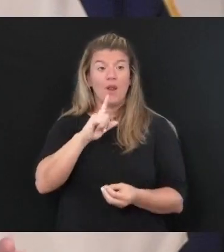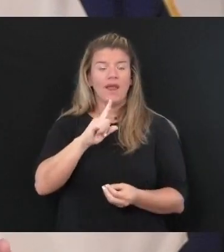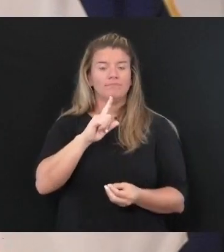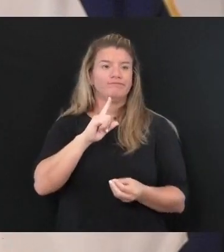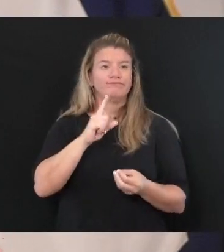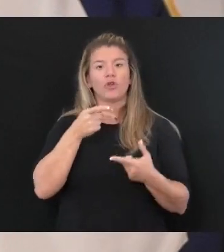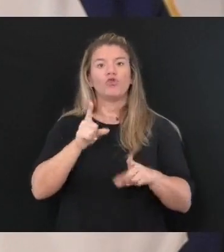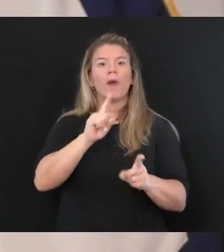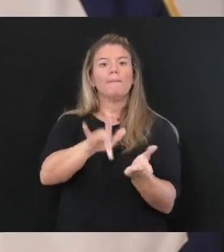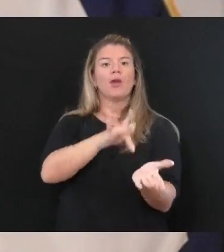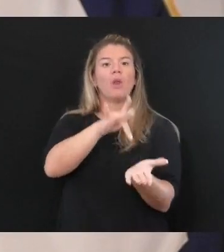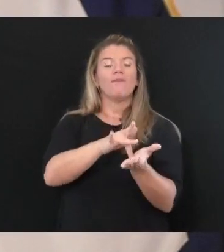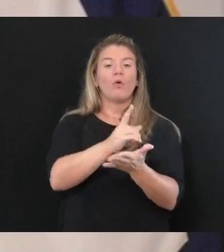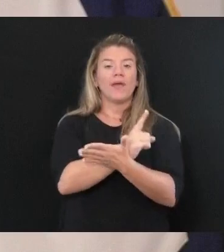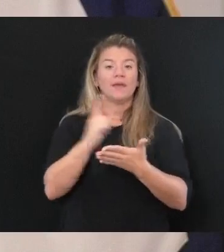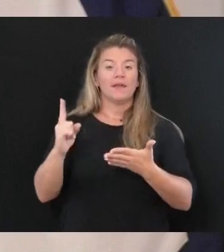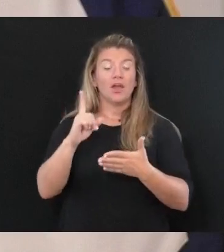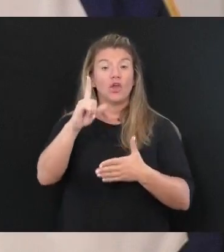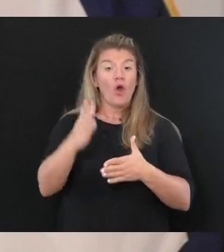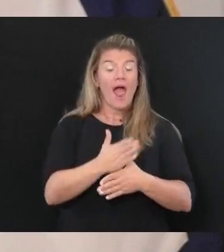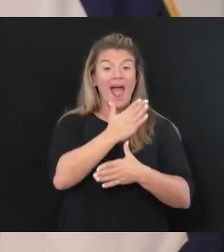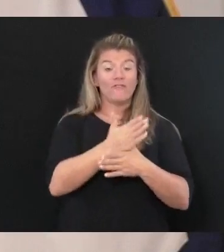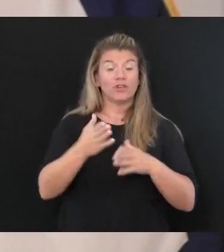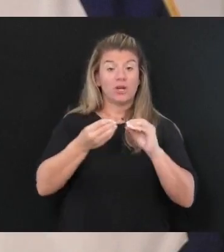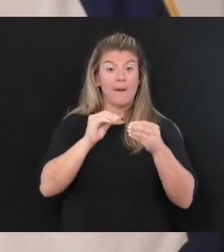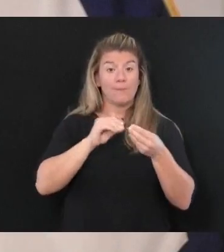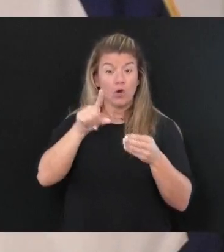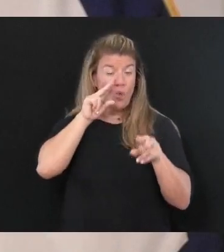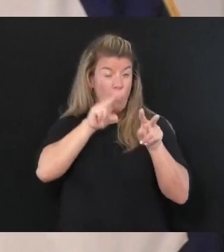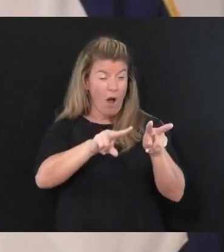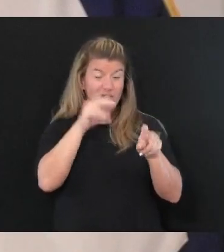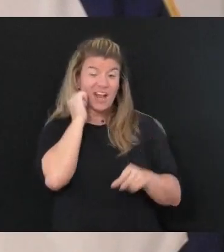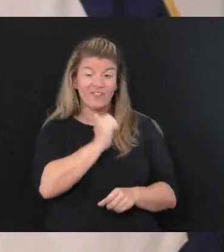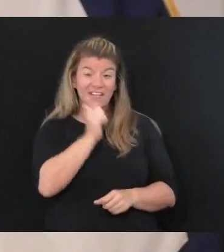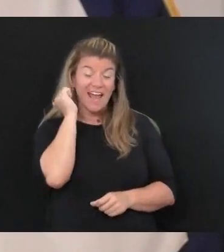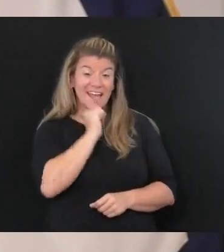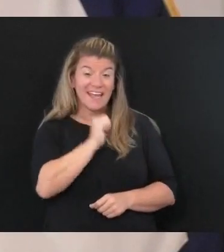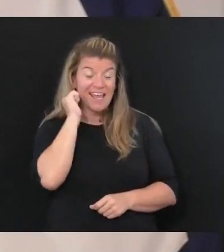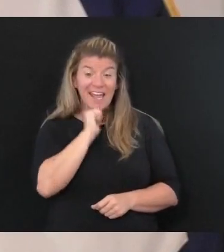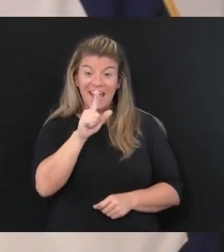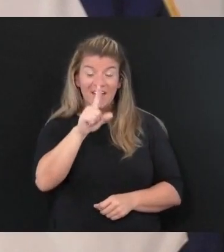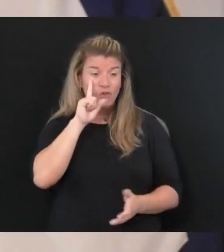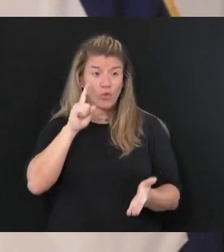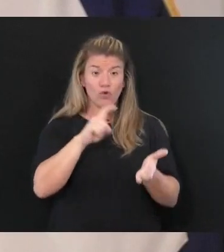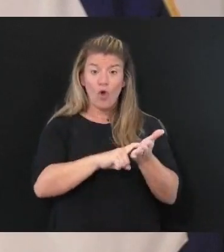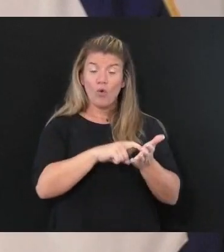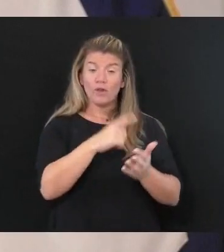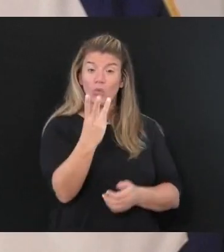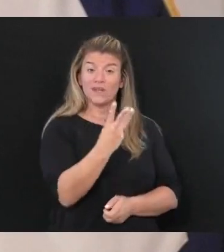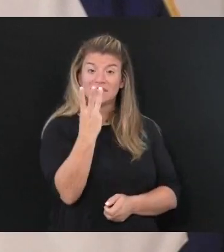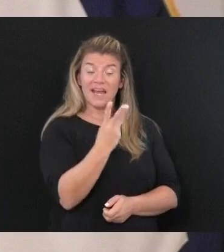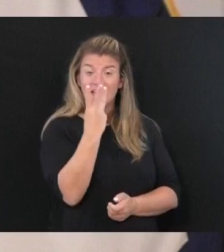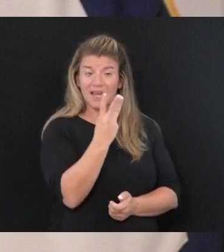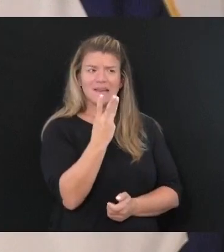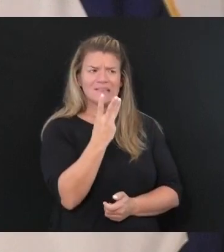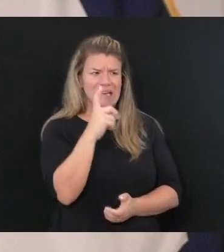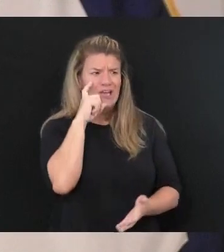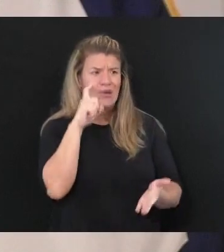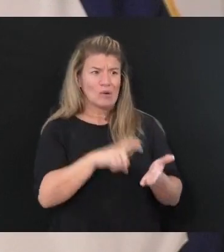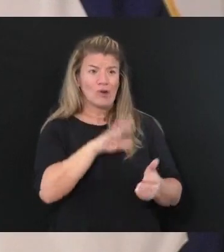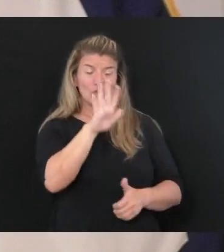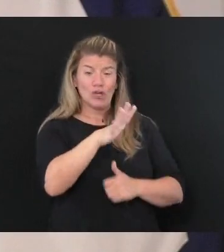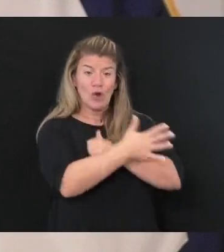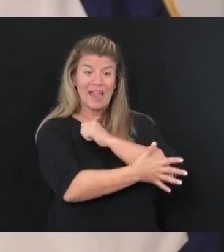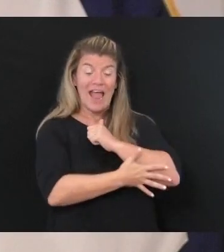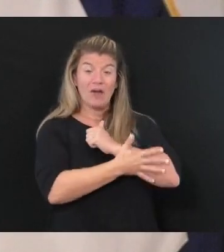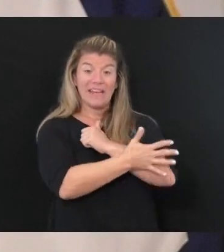week, on the rolling average that you're watching every day, in the middle of the week on Wednesday, you noticed your county